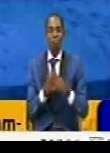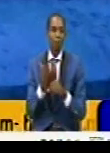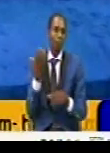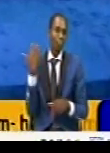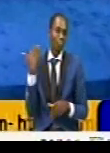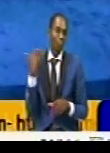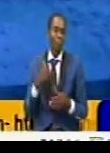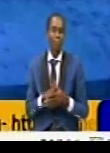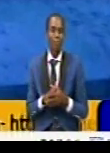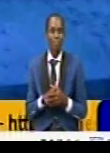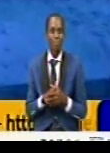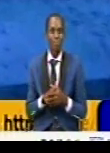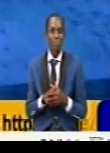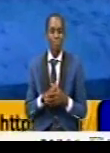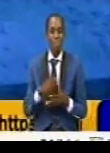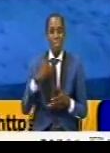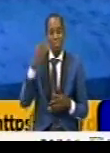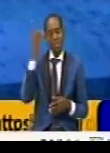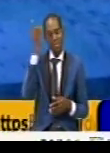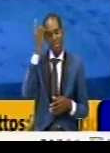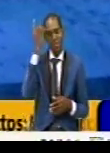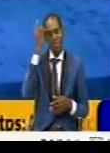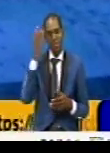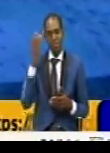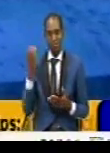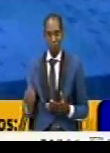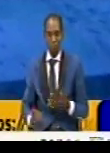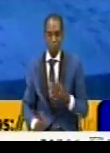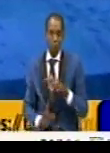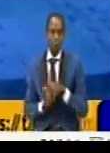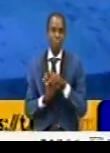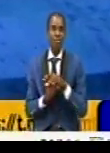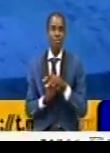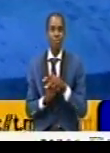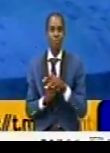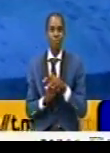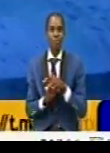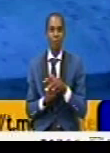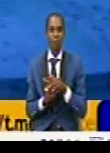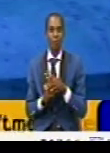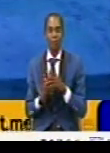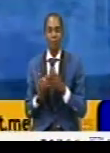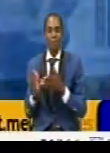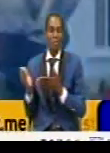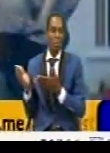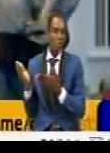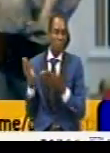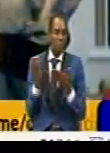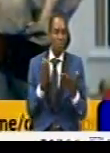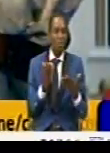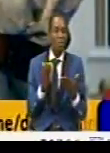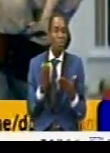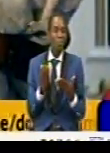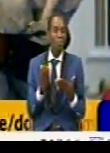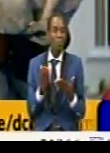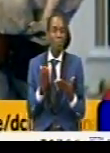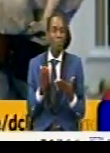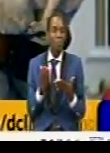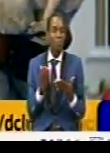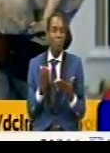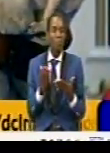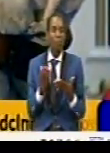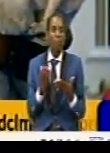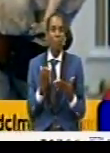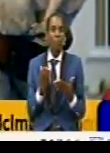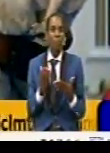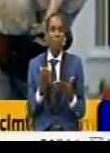long ago, devil struck. Through a